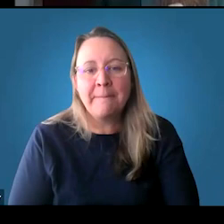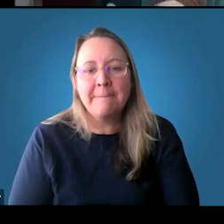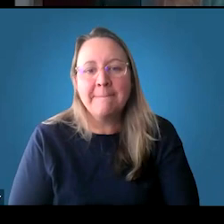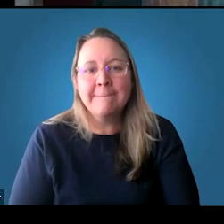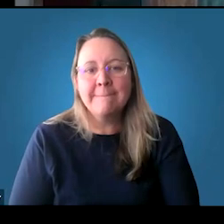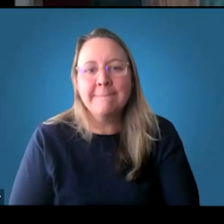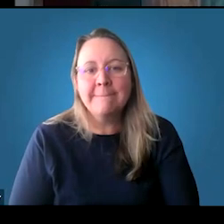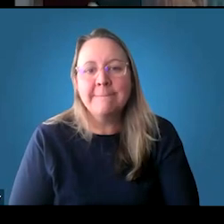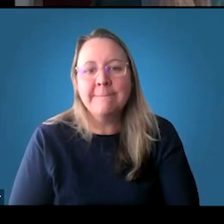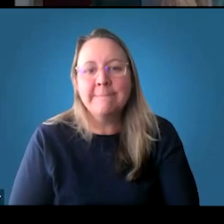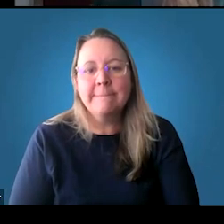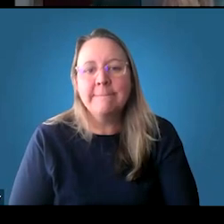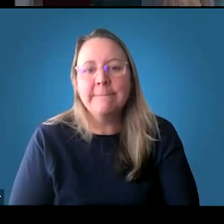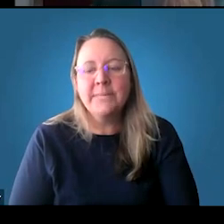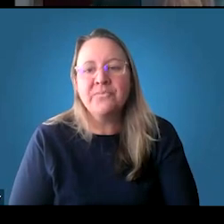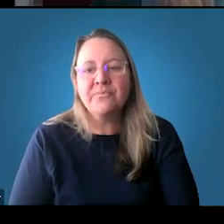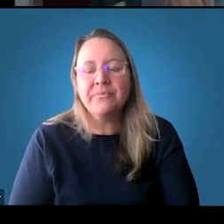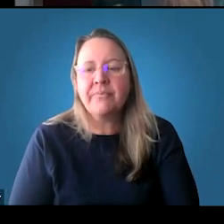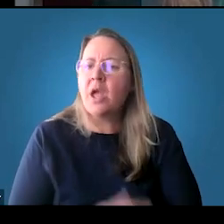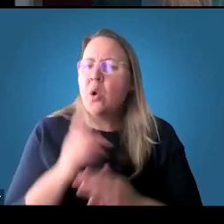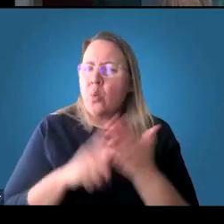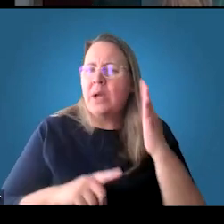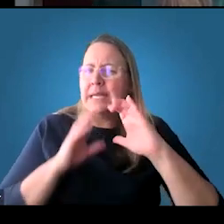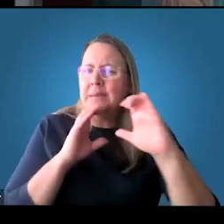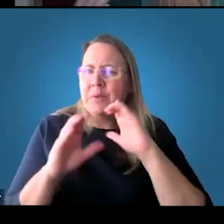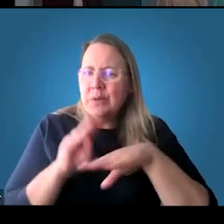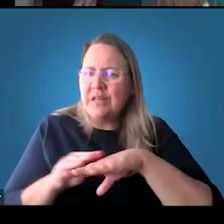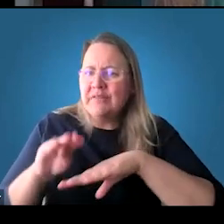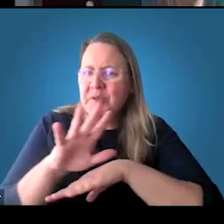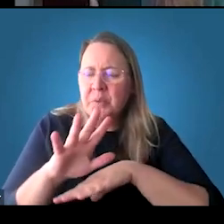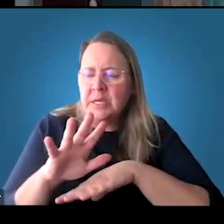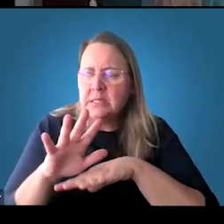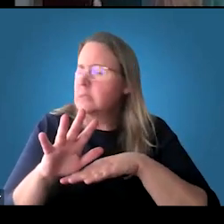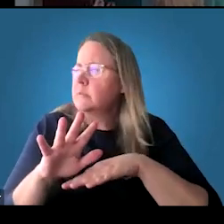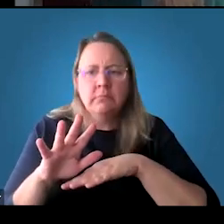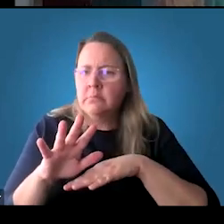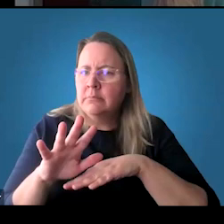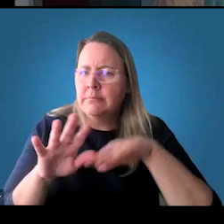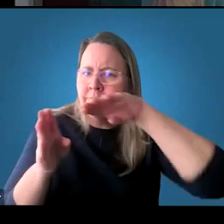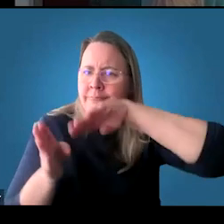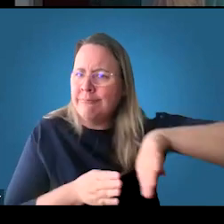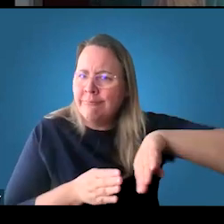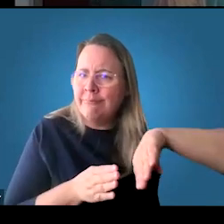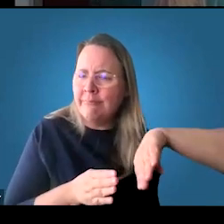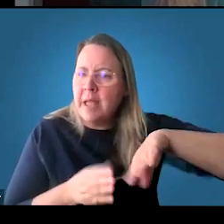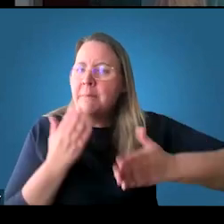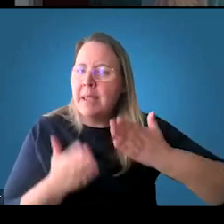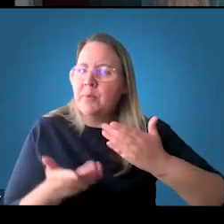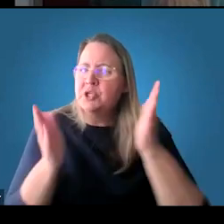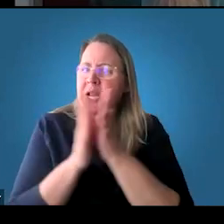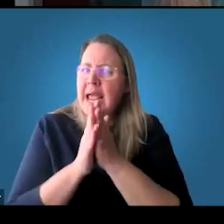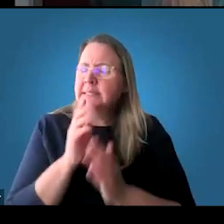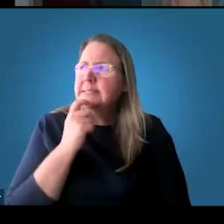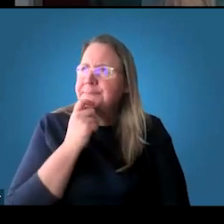than focus solely on what can communications influence, what if we frame the question differently and ask